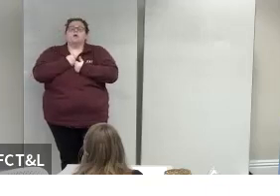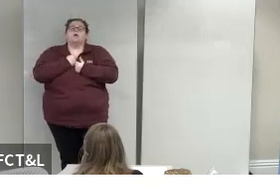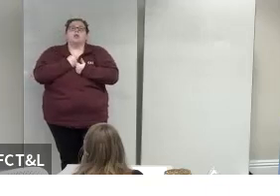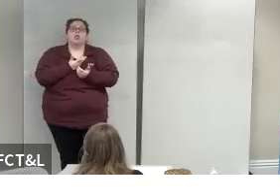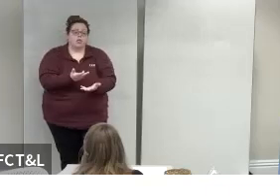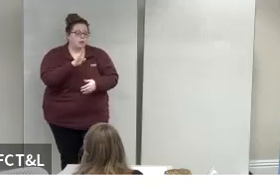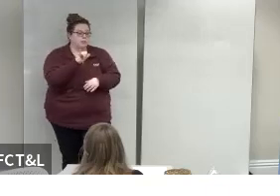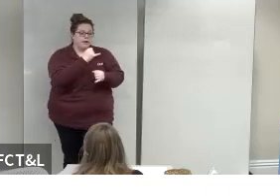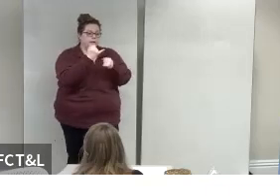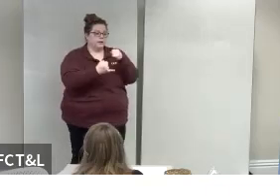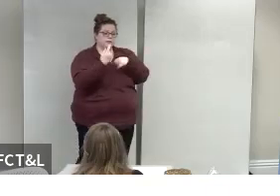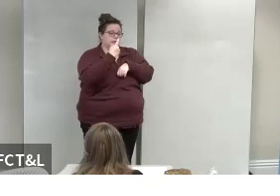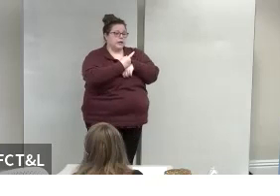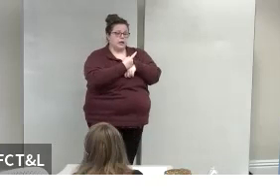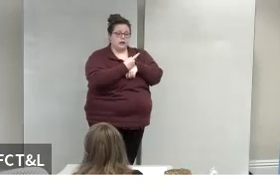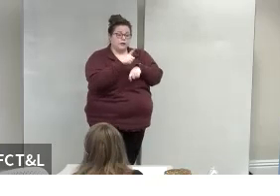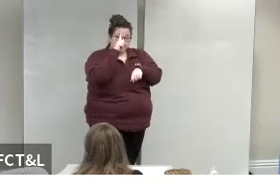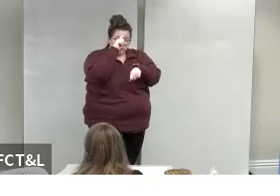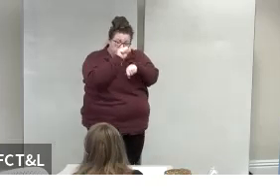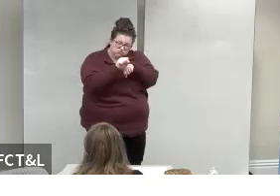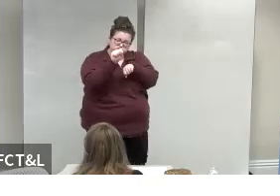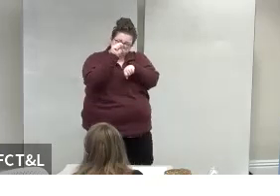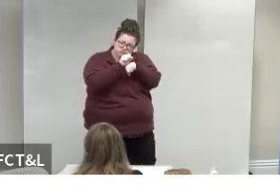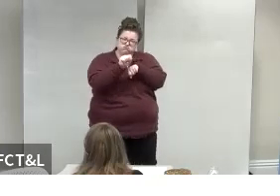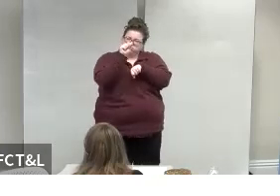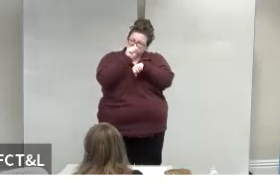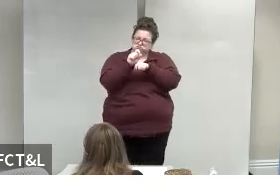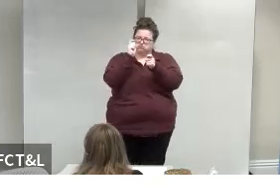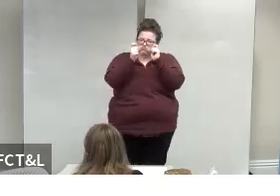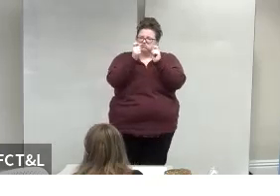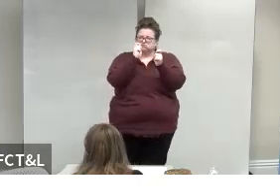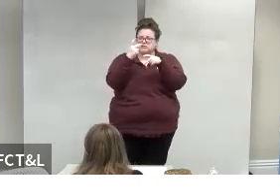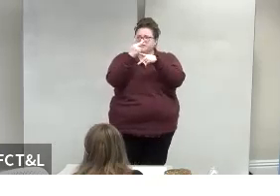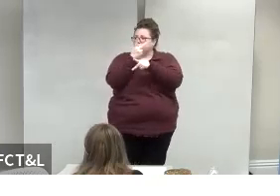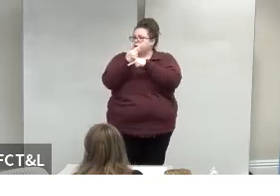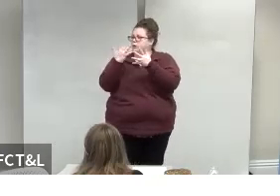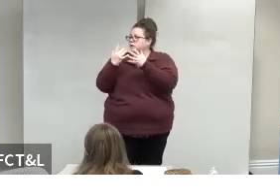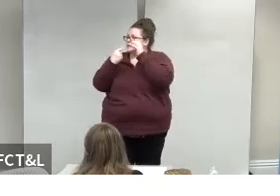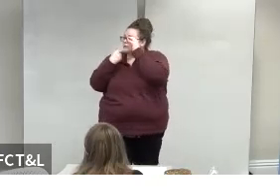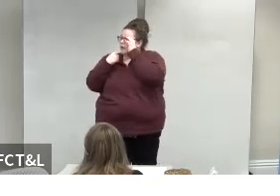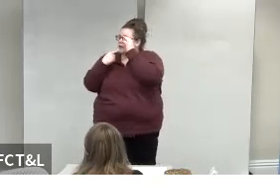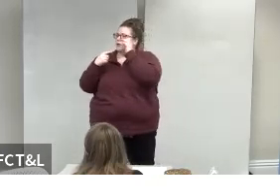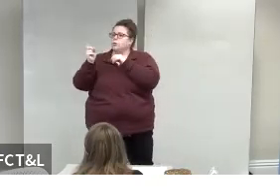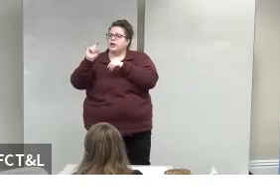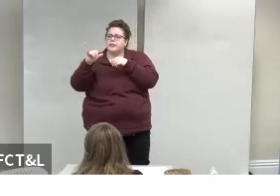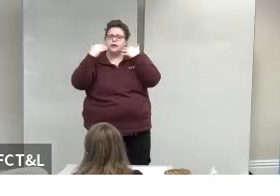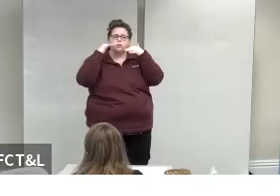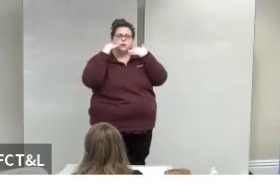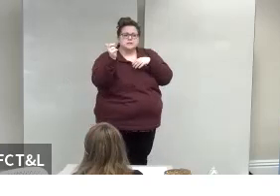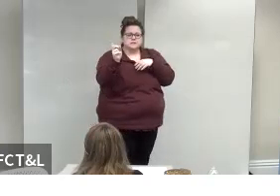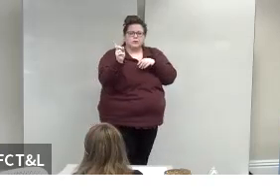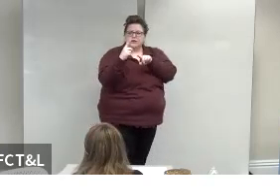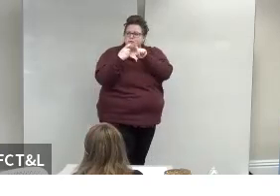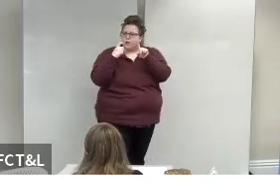a lot, it can be very exhausting. And by the end of the day, to kind of filter through and discriminate where that noise is, what it